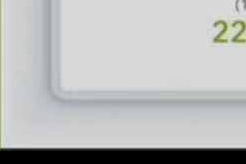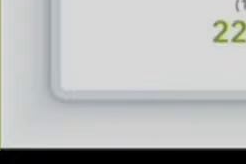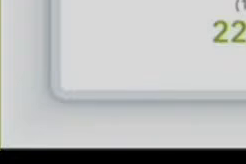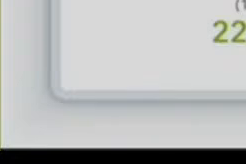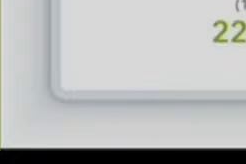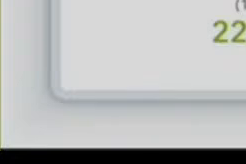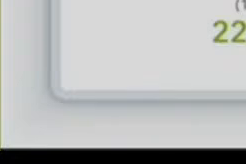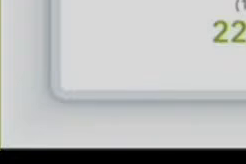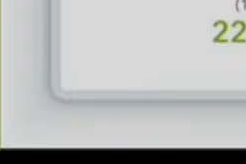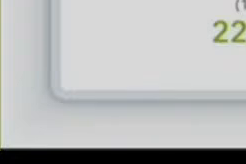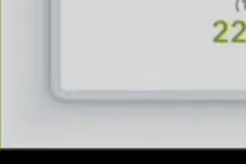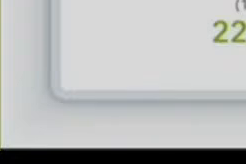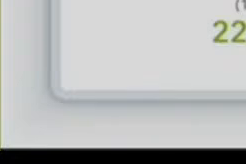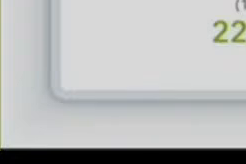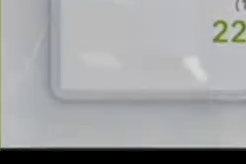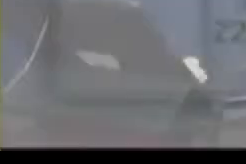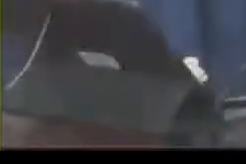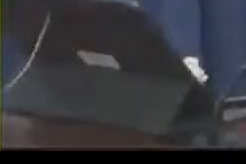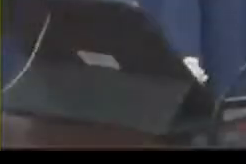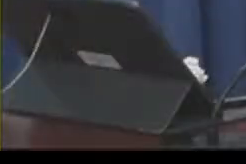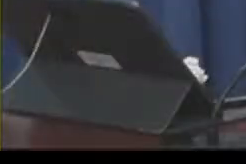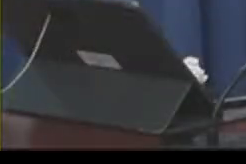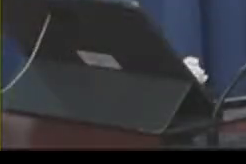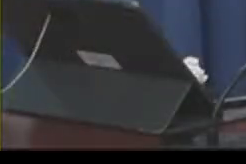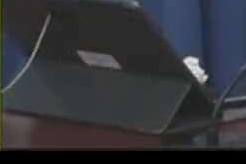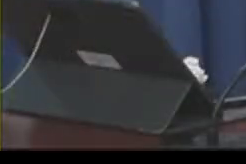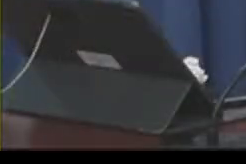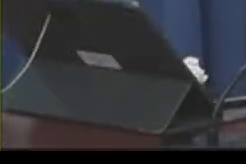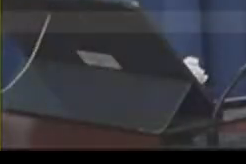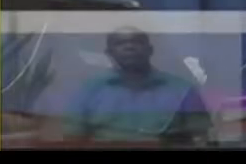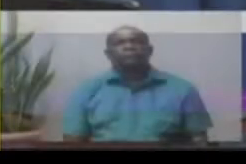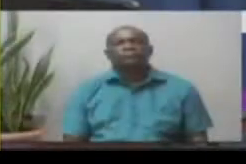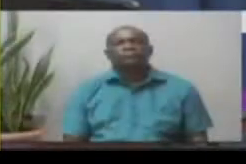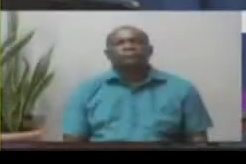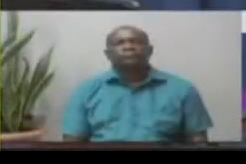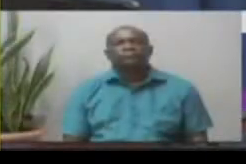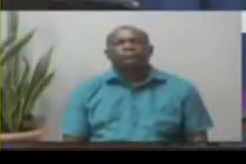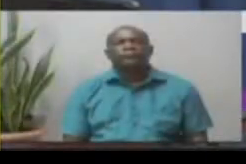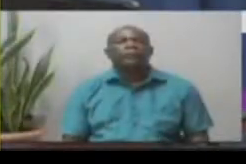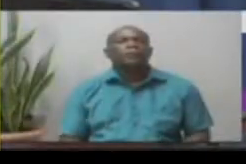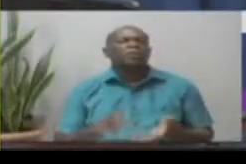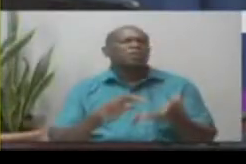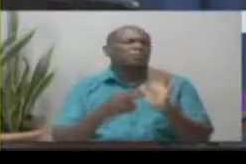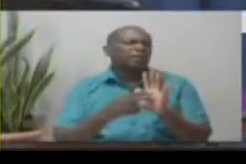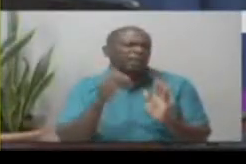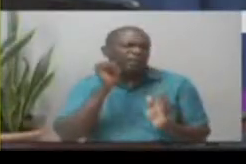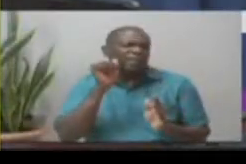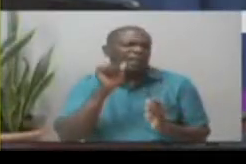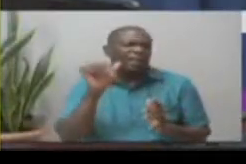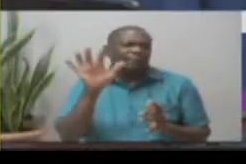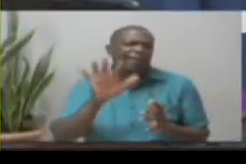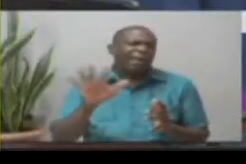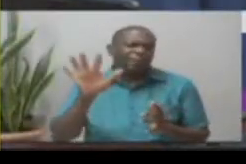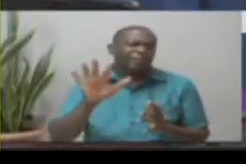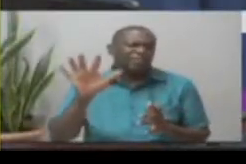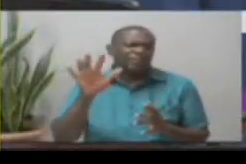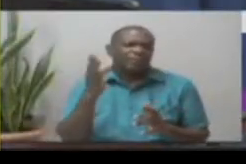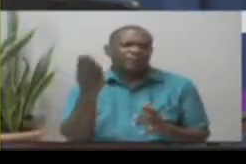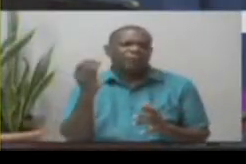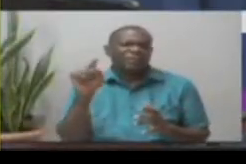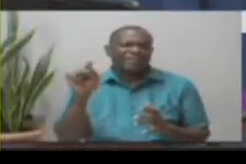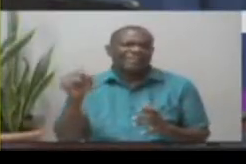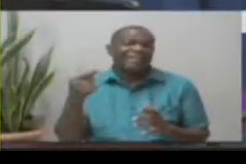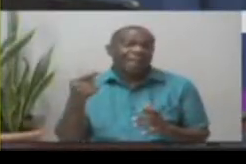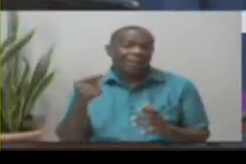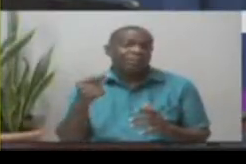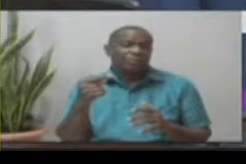99,124 in 7 days. So we average about 14,000 jabs per day. What are we doing to encourage